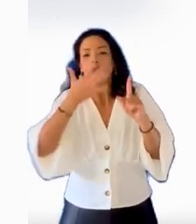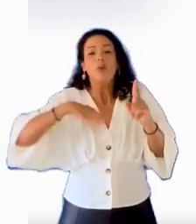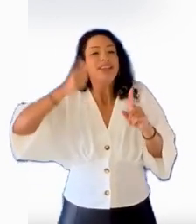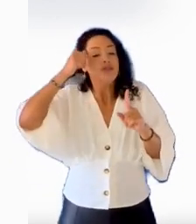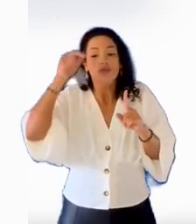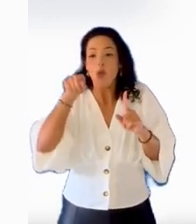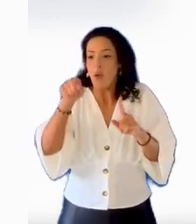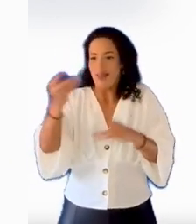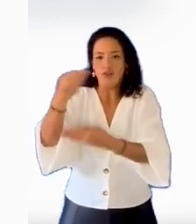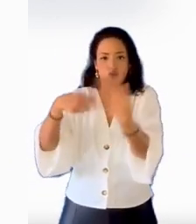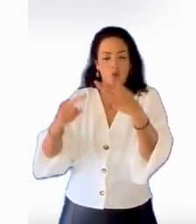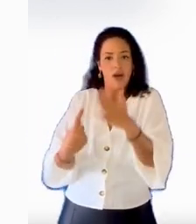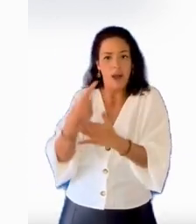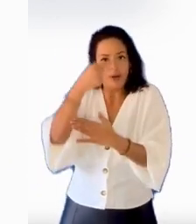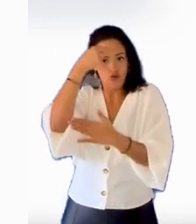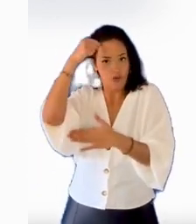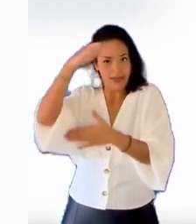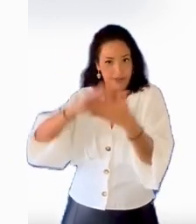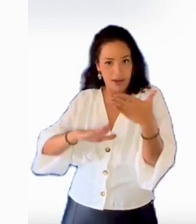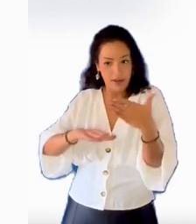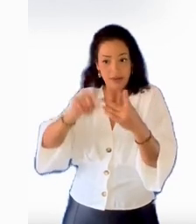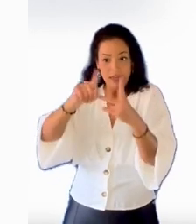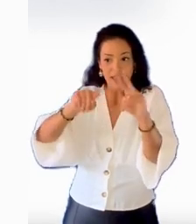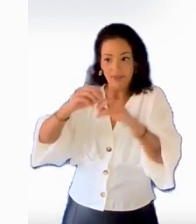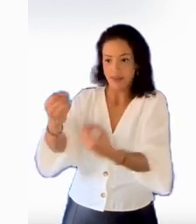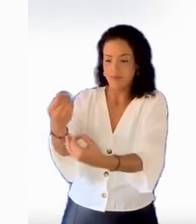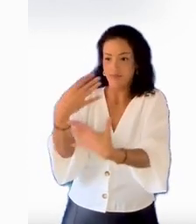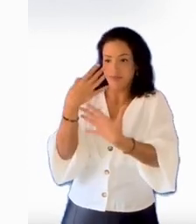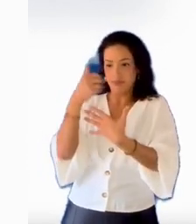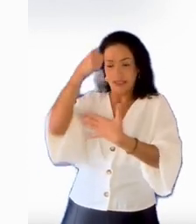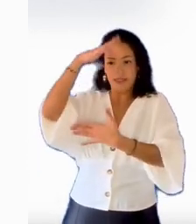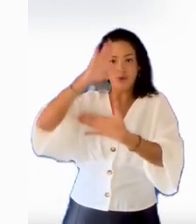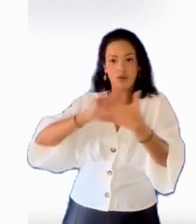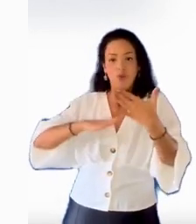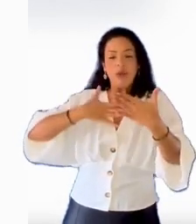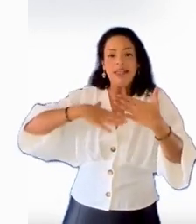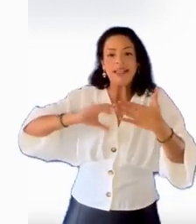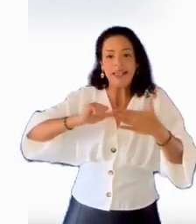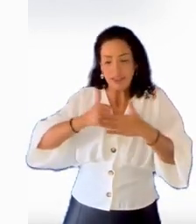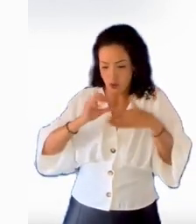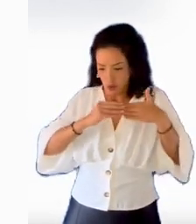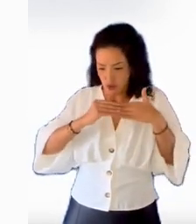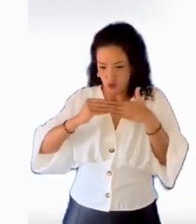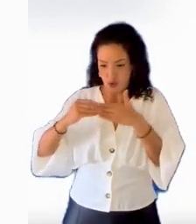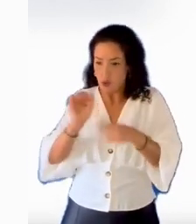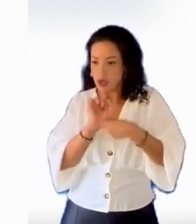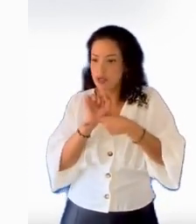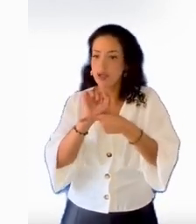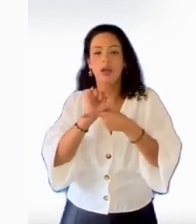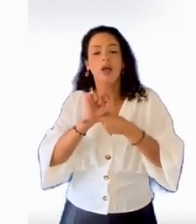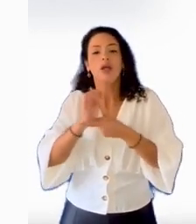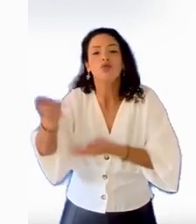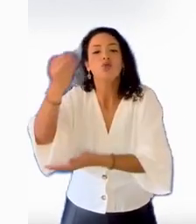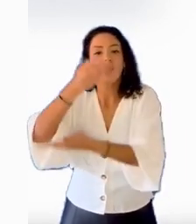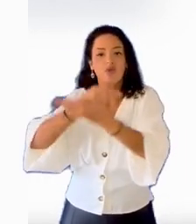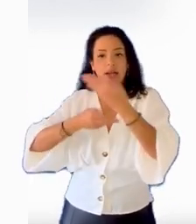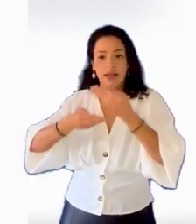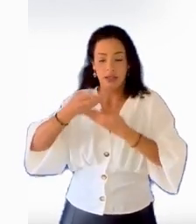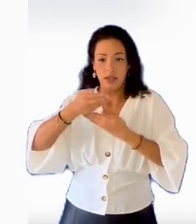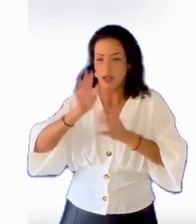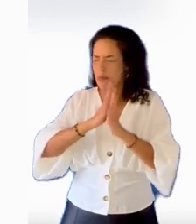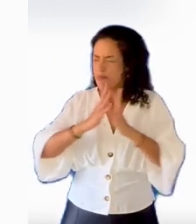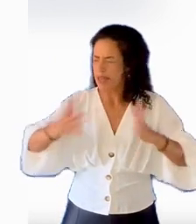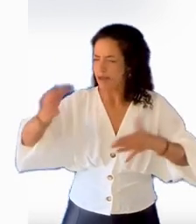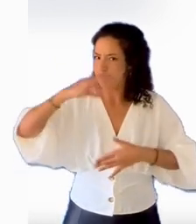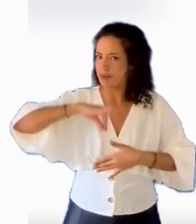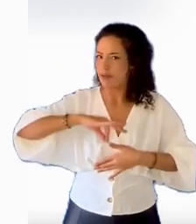someone. However, if someone chooses to share their experience, we must know how to steward their story. After all, there is no greater privilege than being